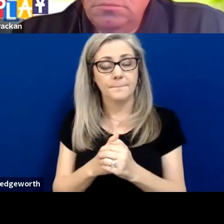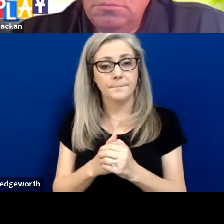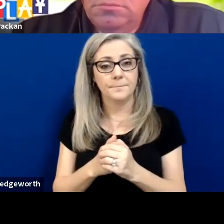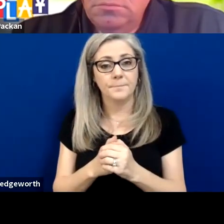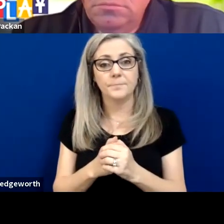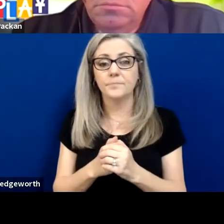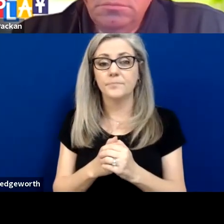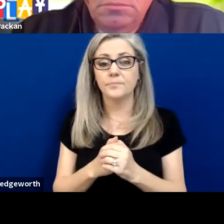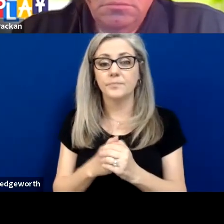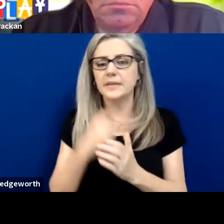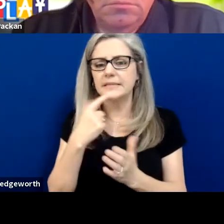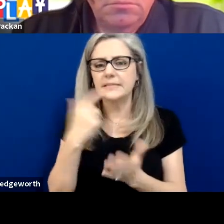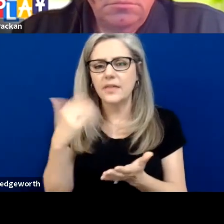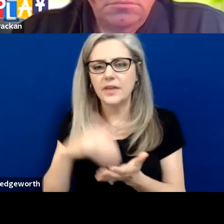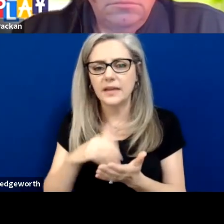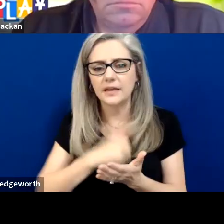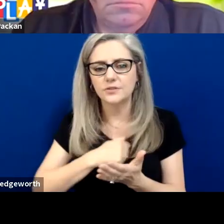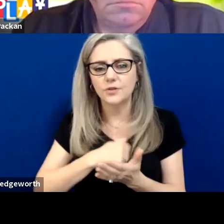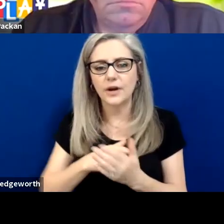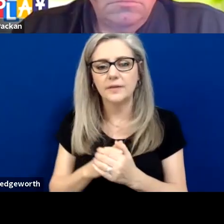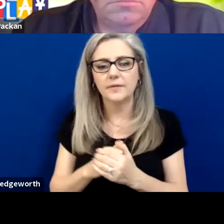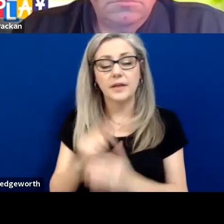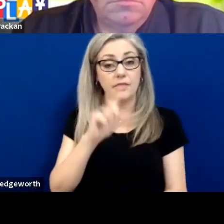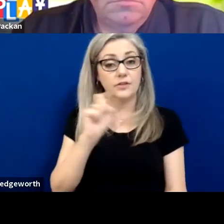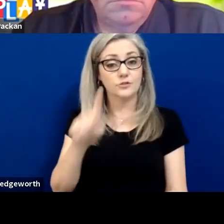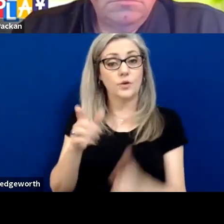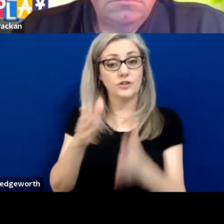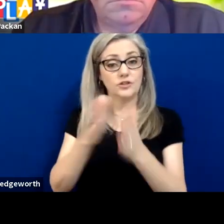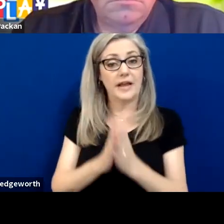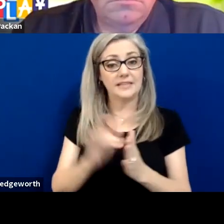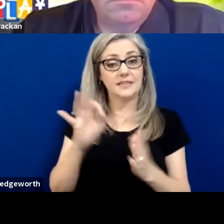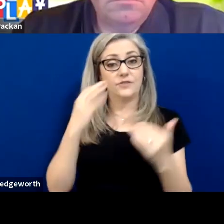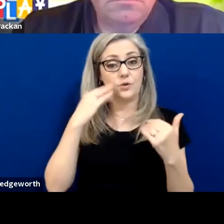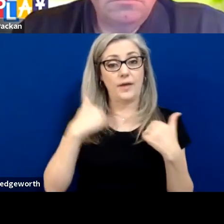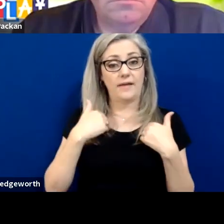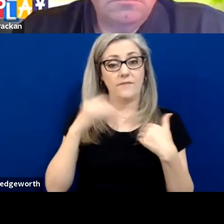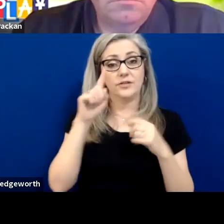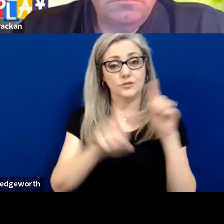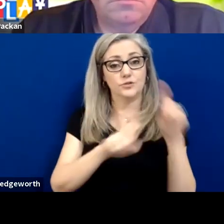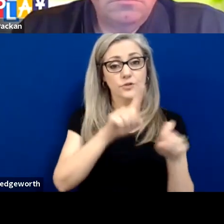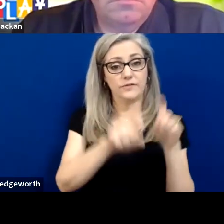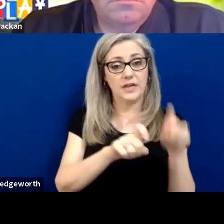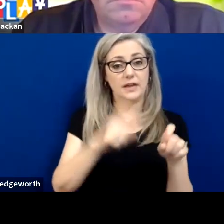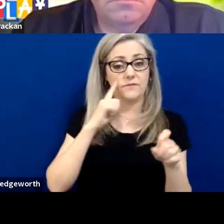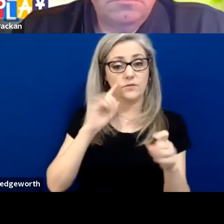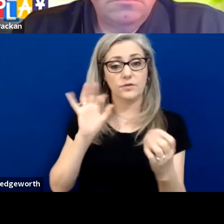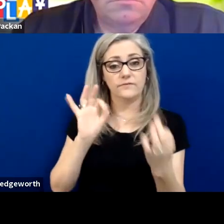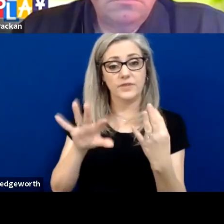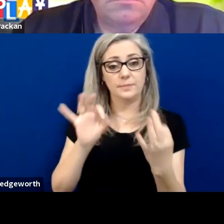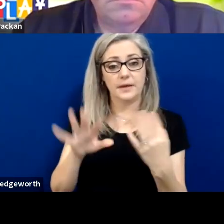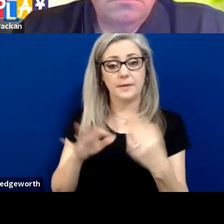I'm sorry, can you say that again, Chris? There's a question asked if there's a survey for feedback.